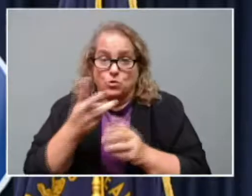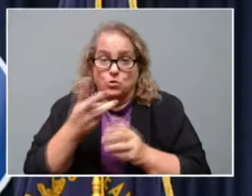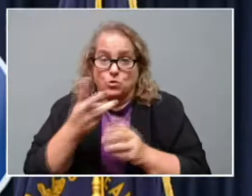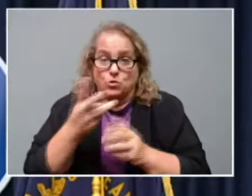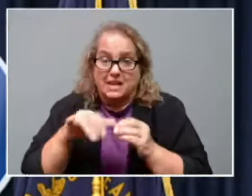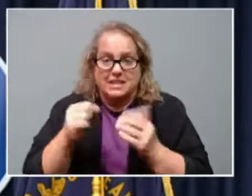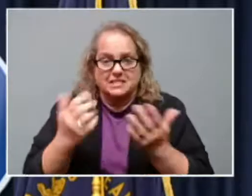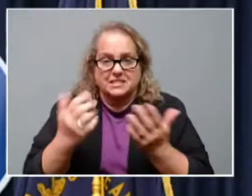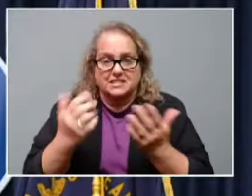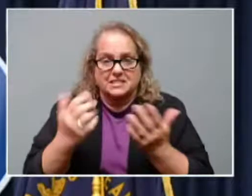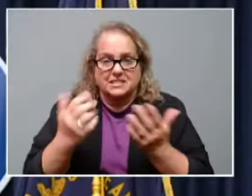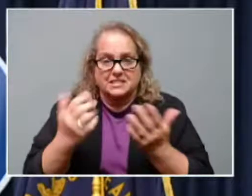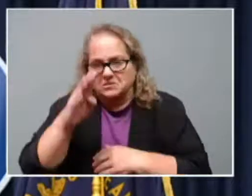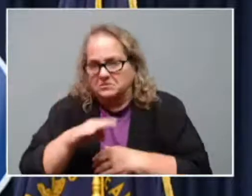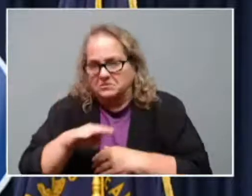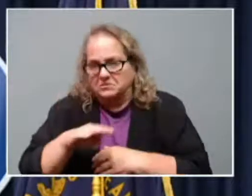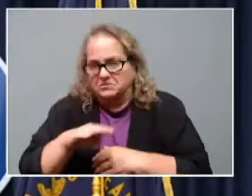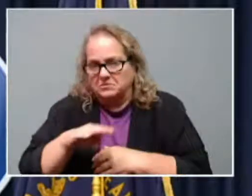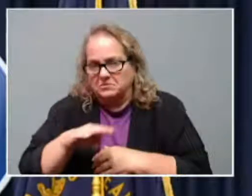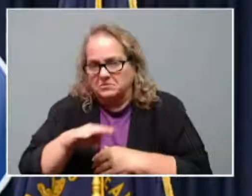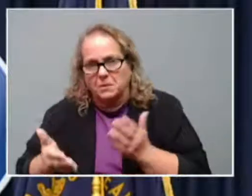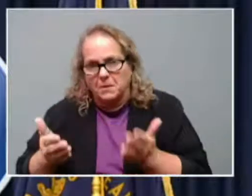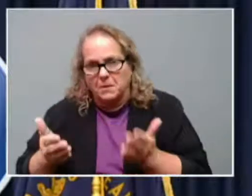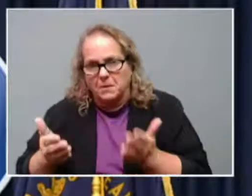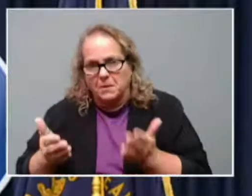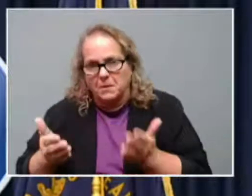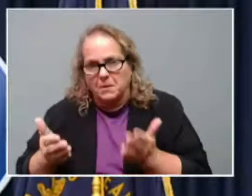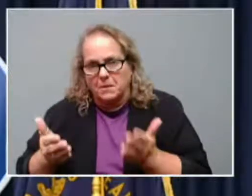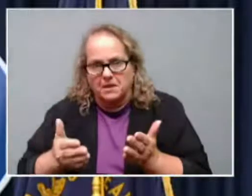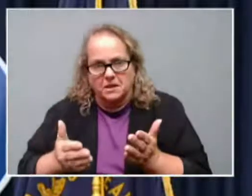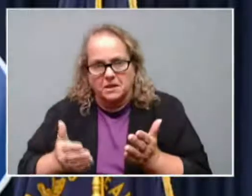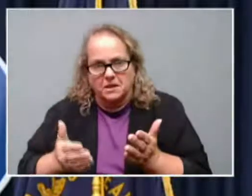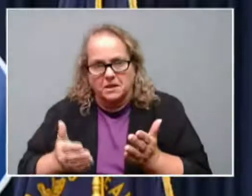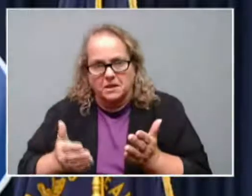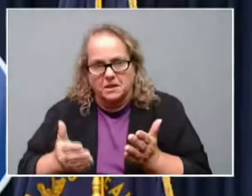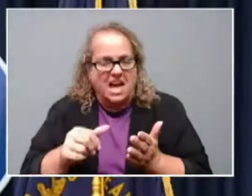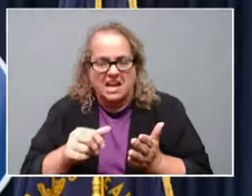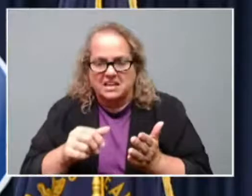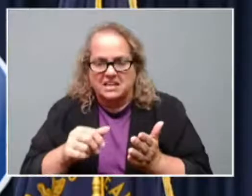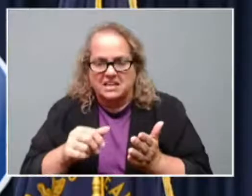it could ultimately not be necessarily meaningful.